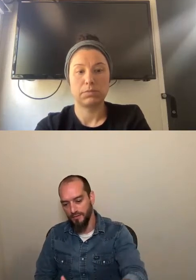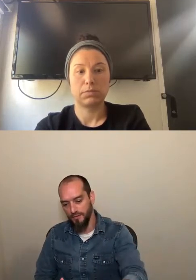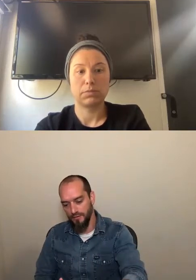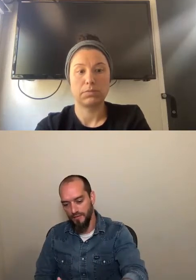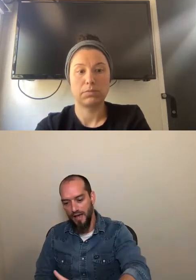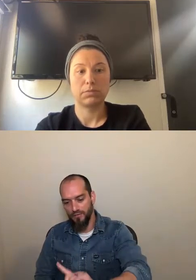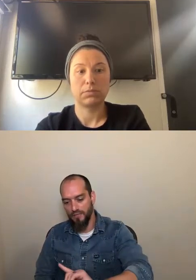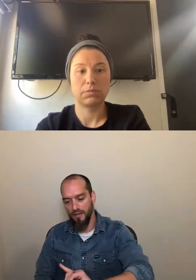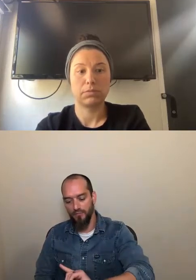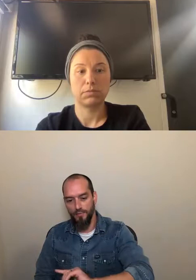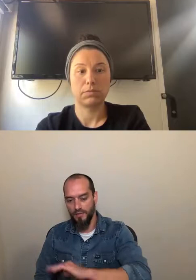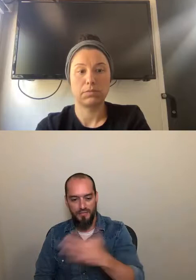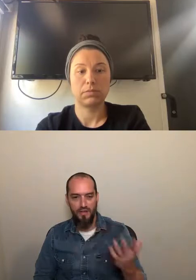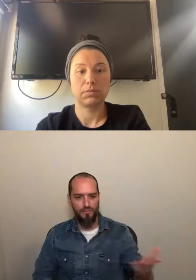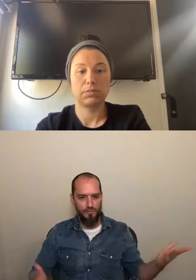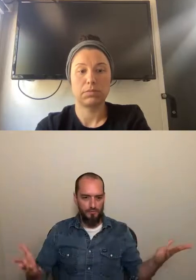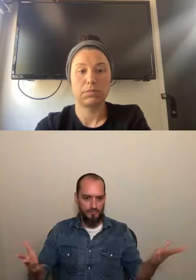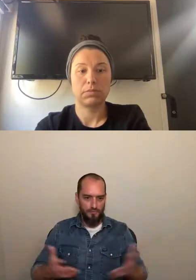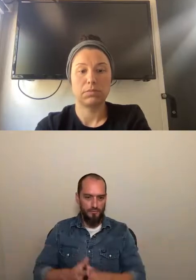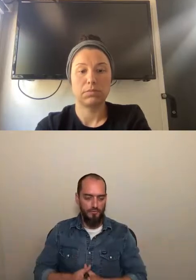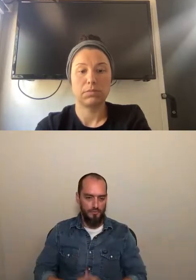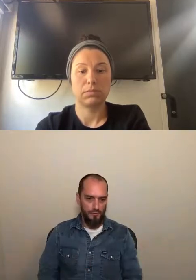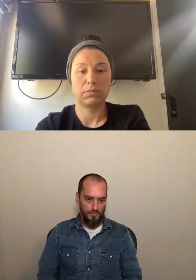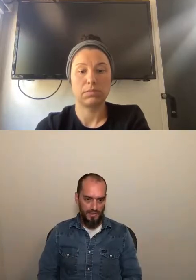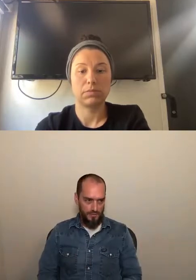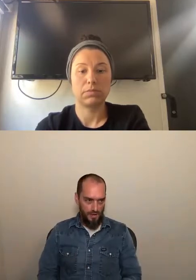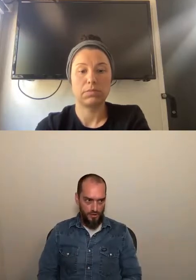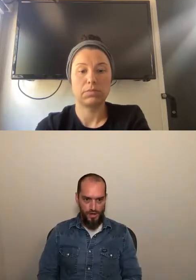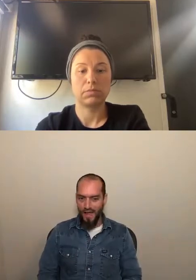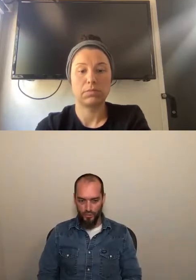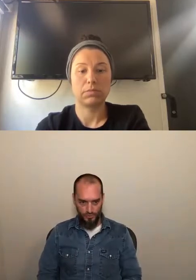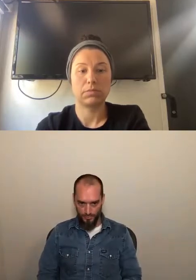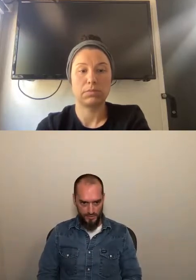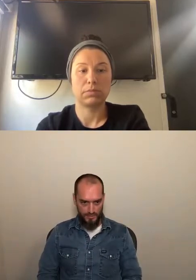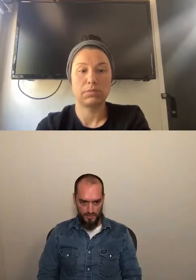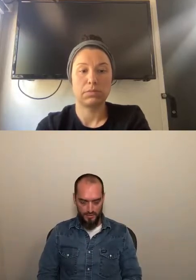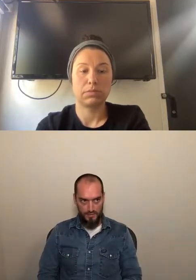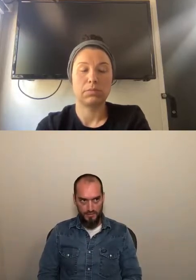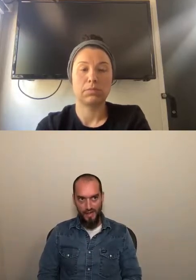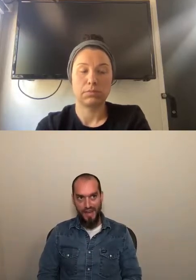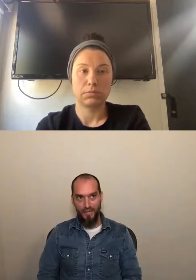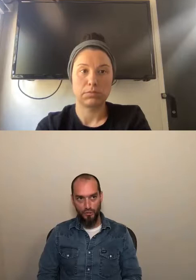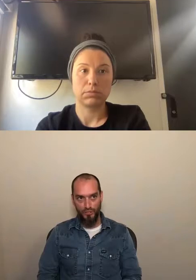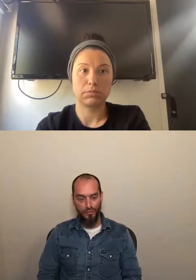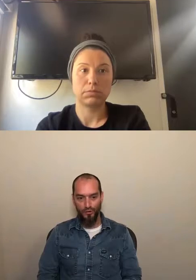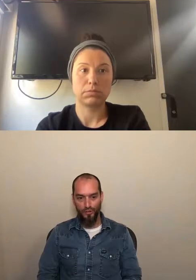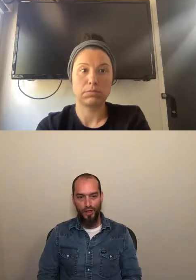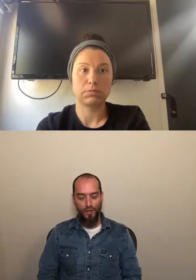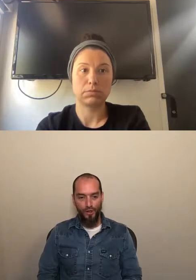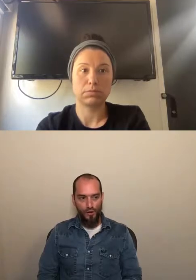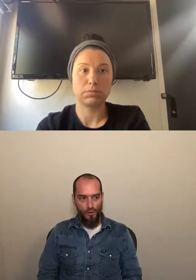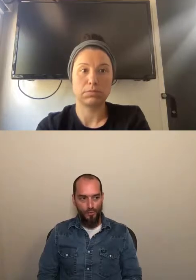cross-contaminating the outside environment is inevitable. That's unnatural, meaning this is not naturally